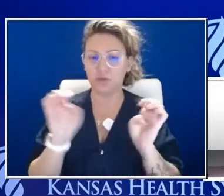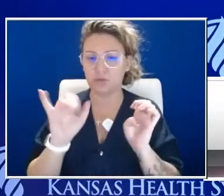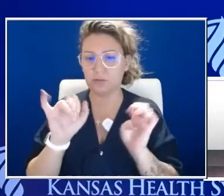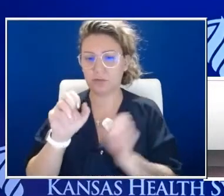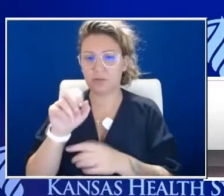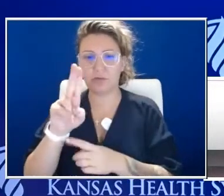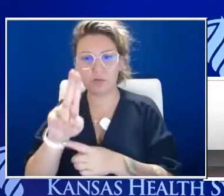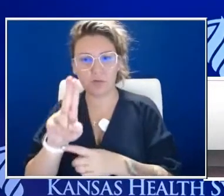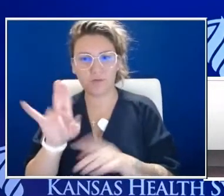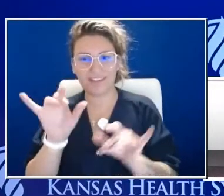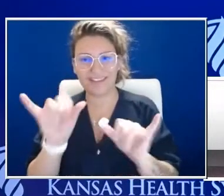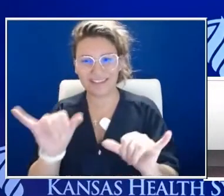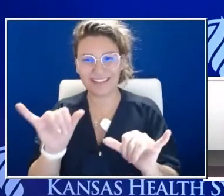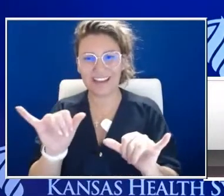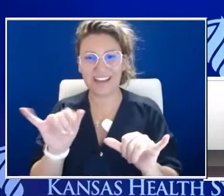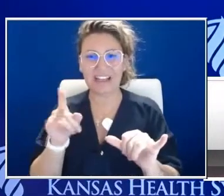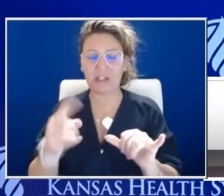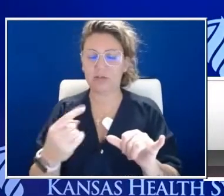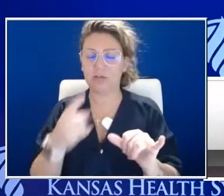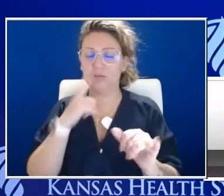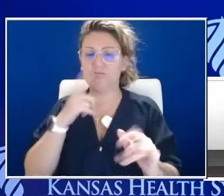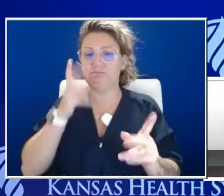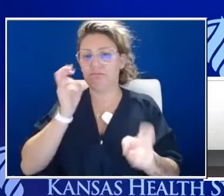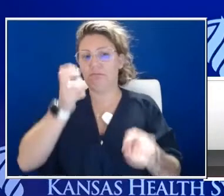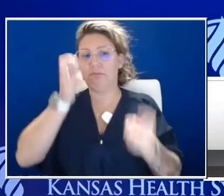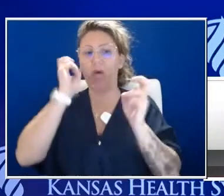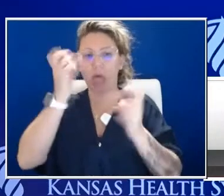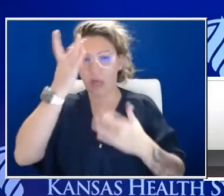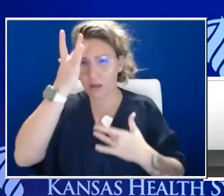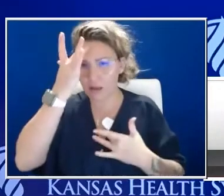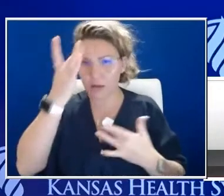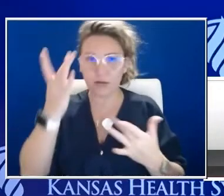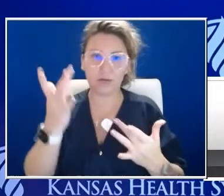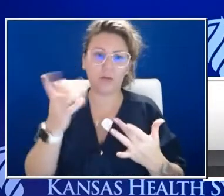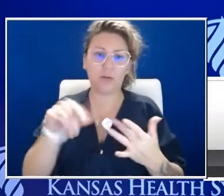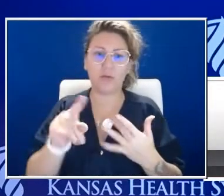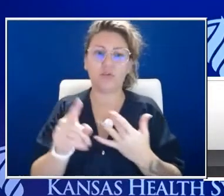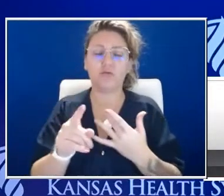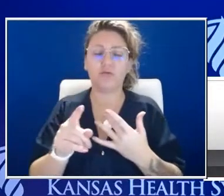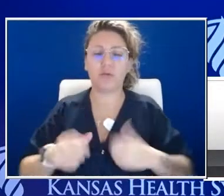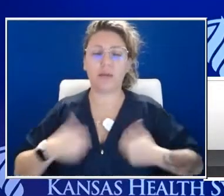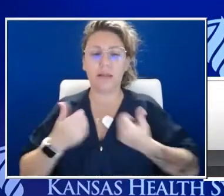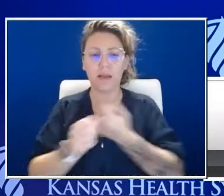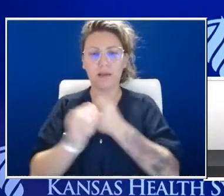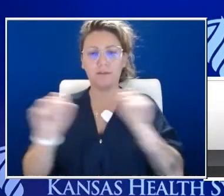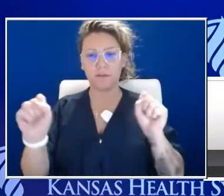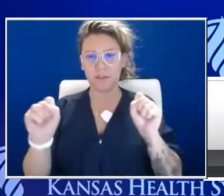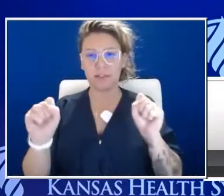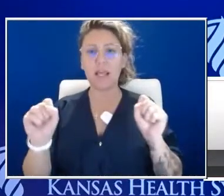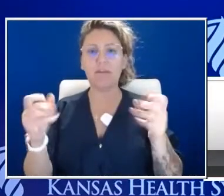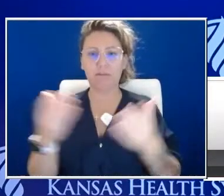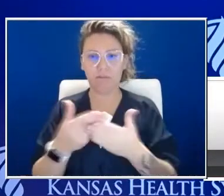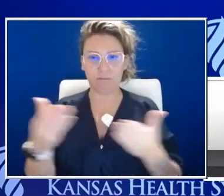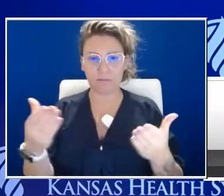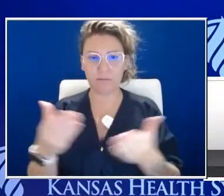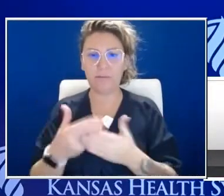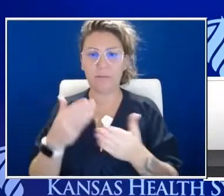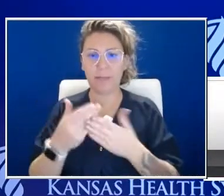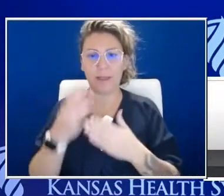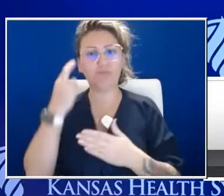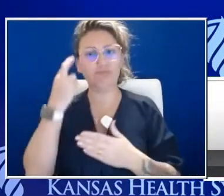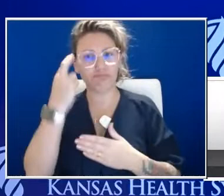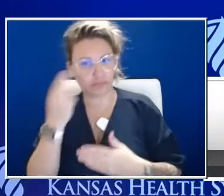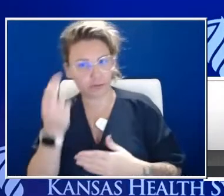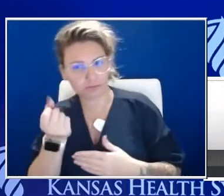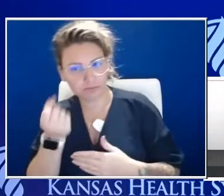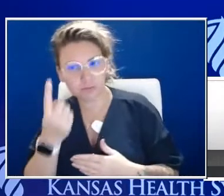are so severely ill. These are life-saving measures. It certainly is reasonable that you have